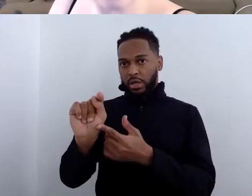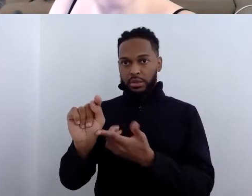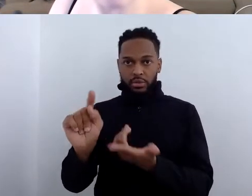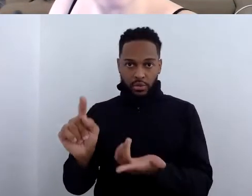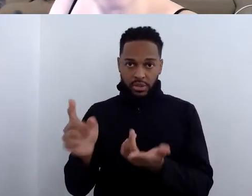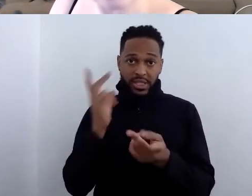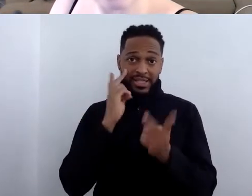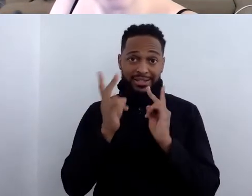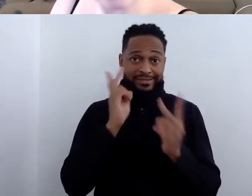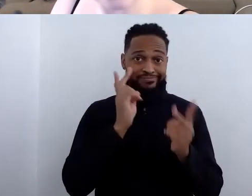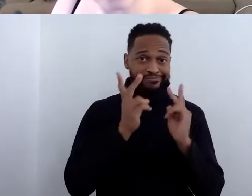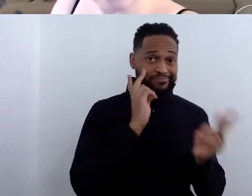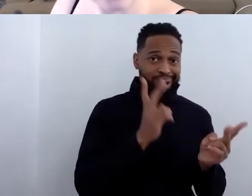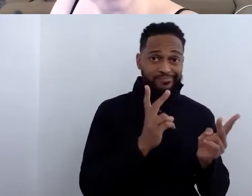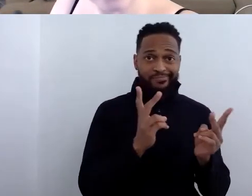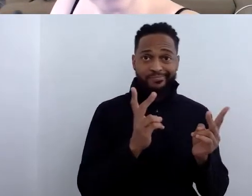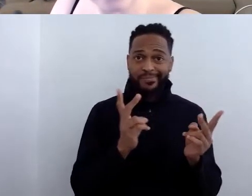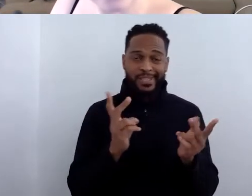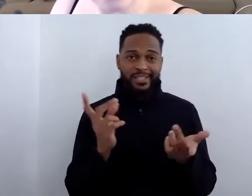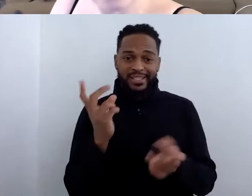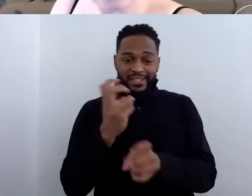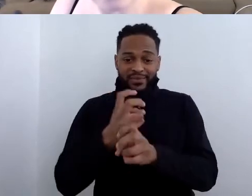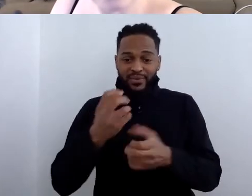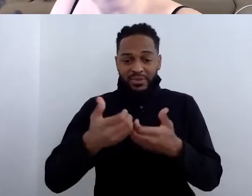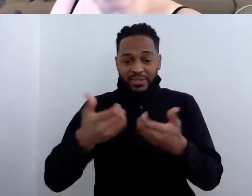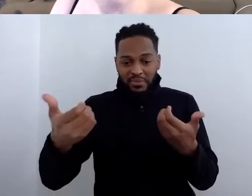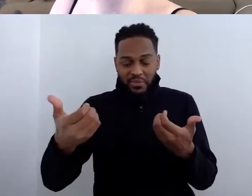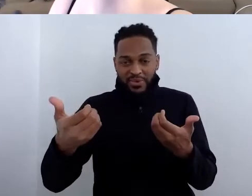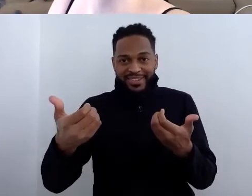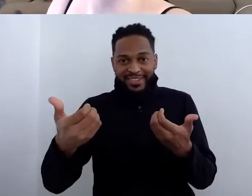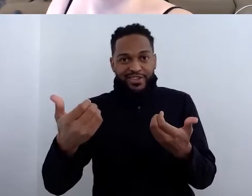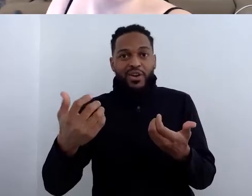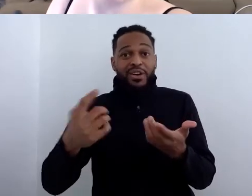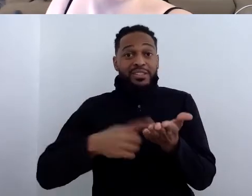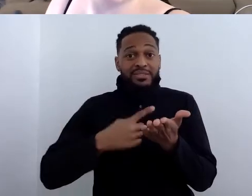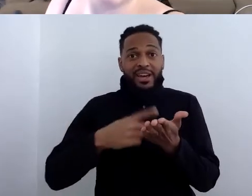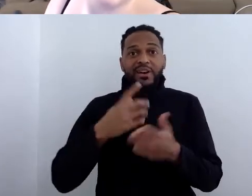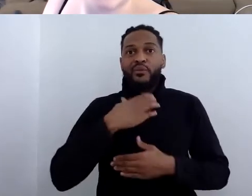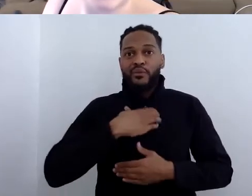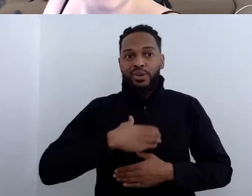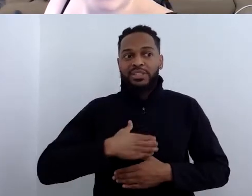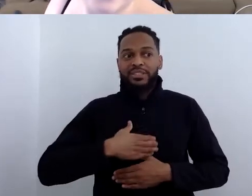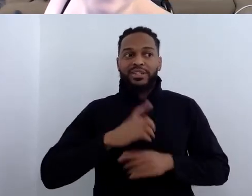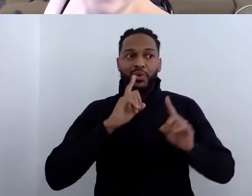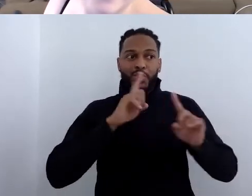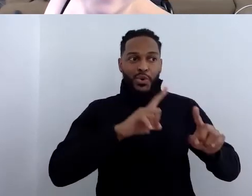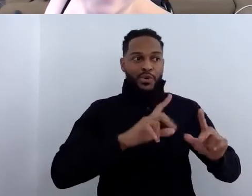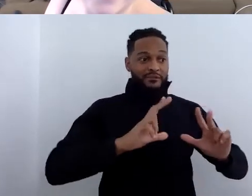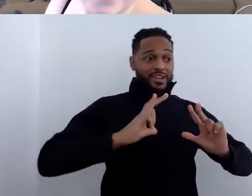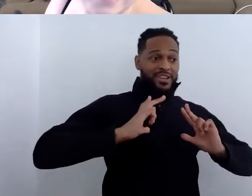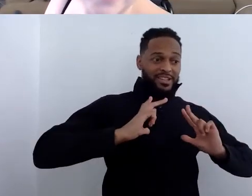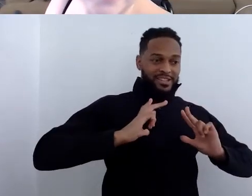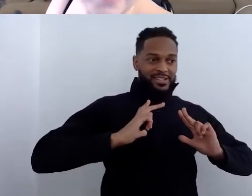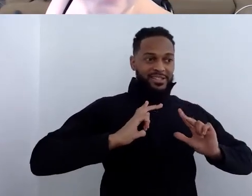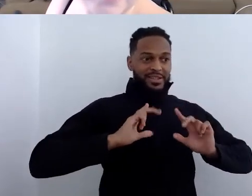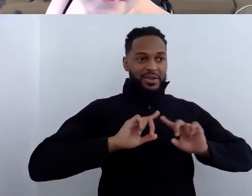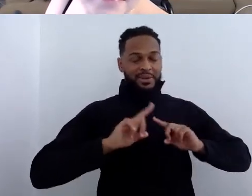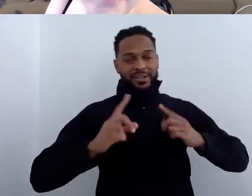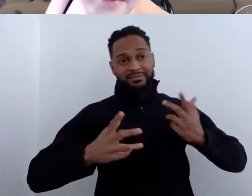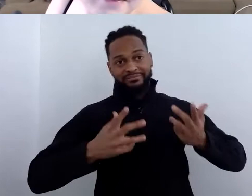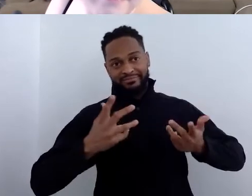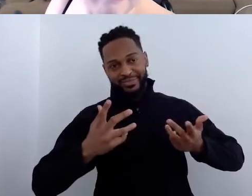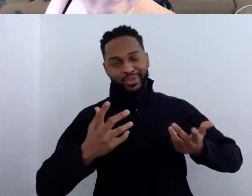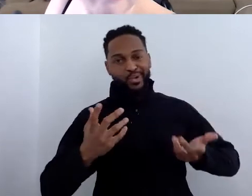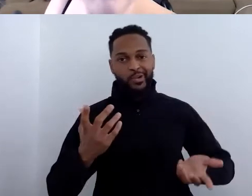sometimes like I could go on vacation and it was vacation? Of course, but I don't think anyone has that anymore. You know, you're always